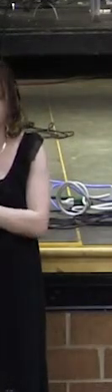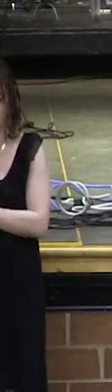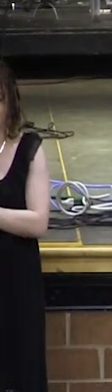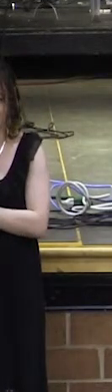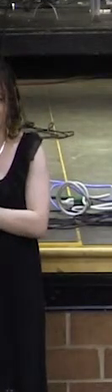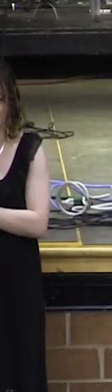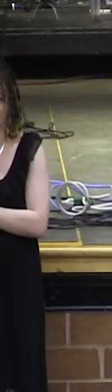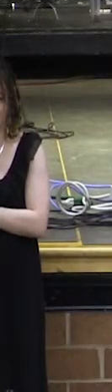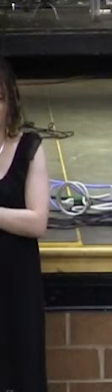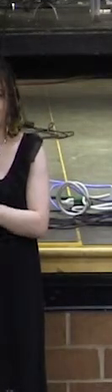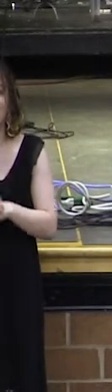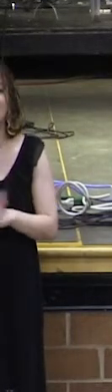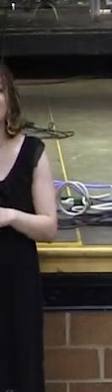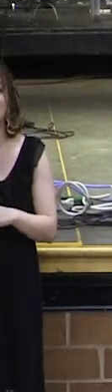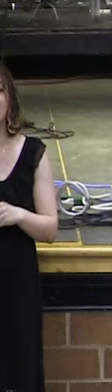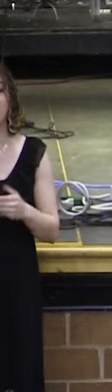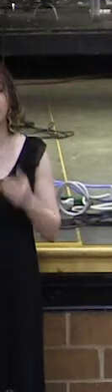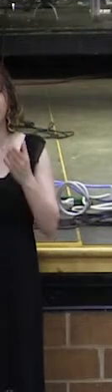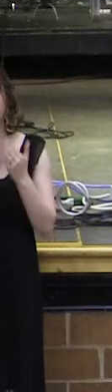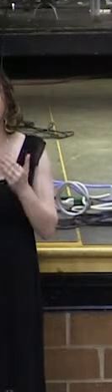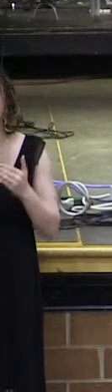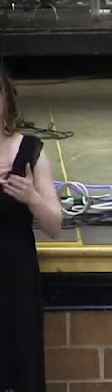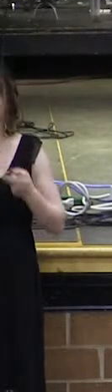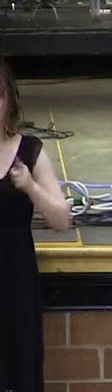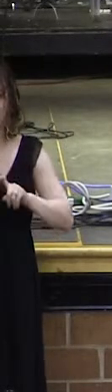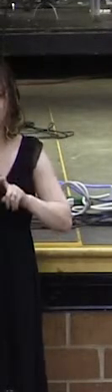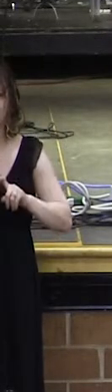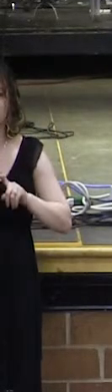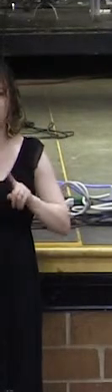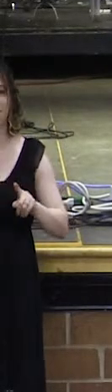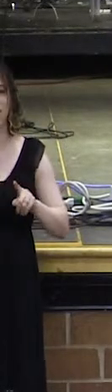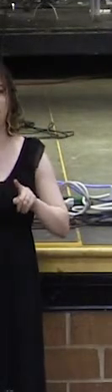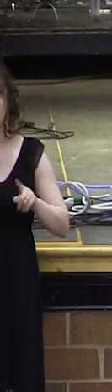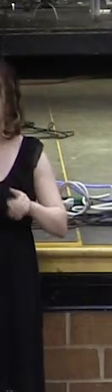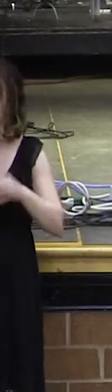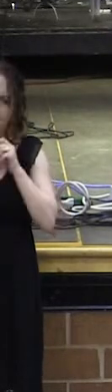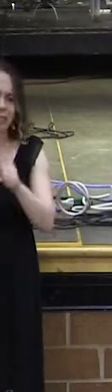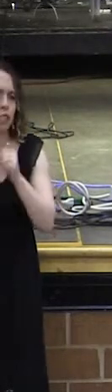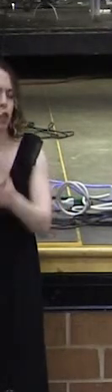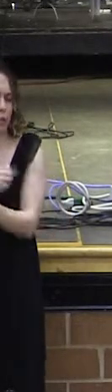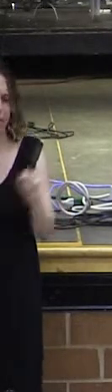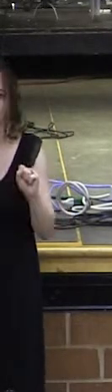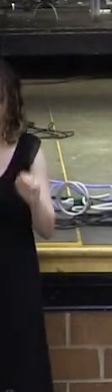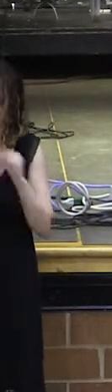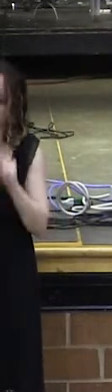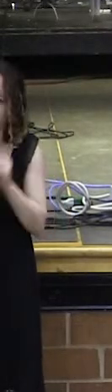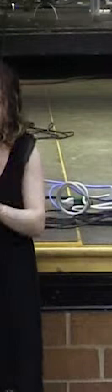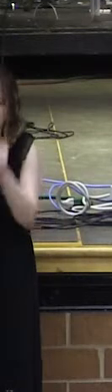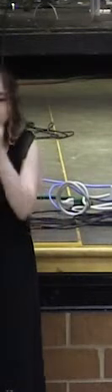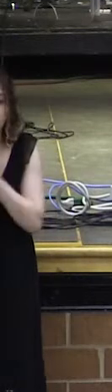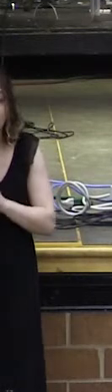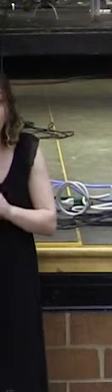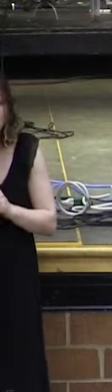I but I felt urged to have to contend for the faith okay verse four it says for certain men whose condemnation